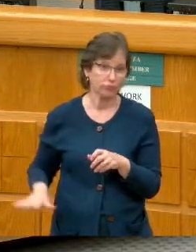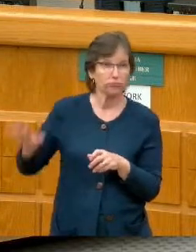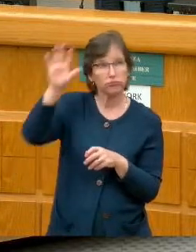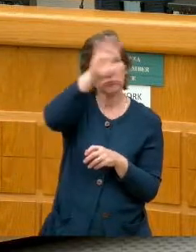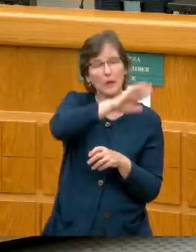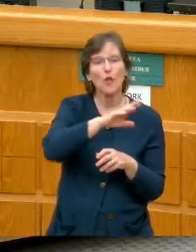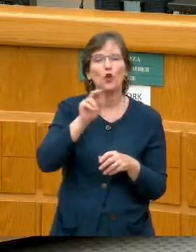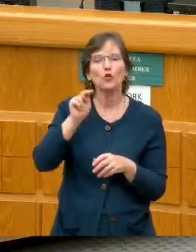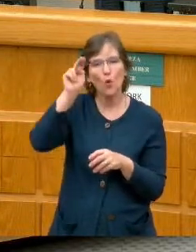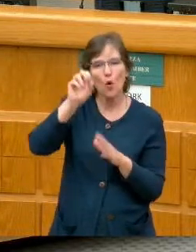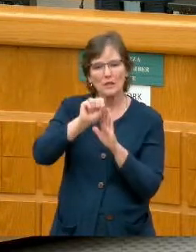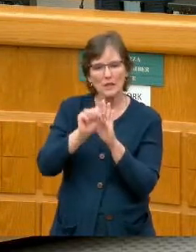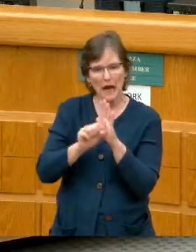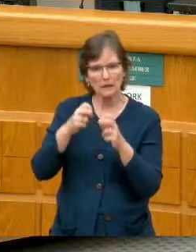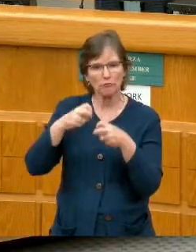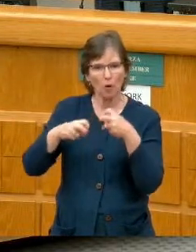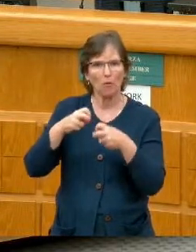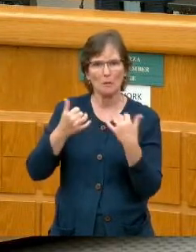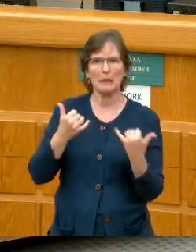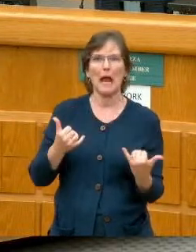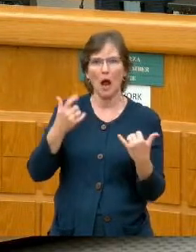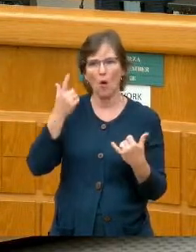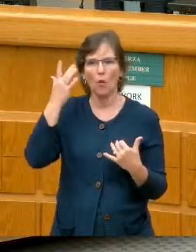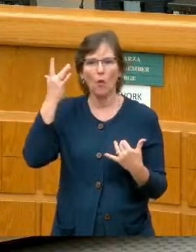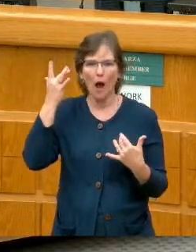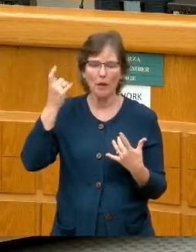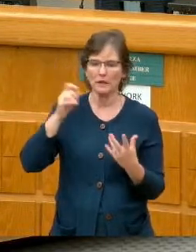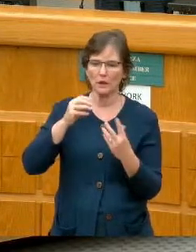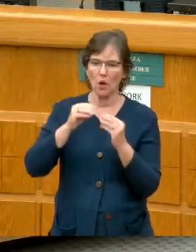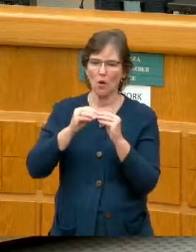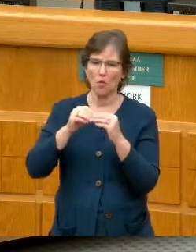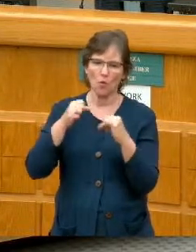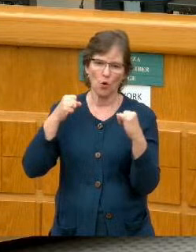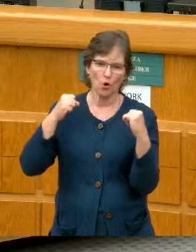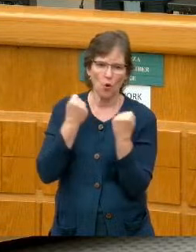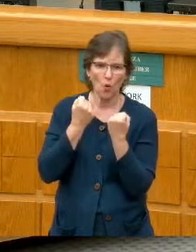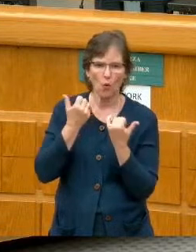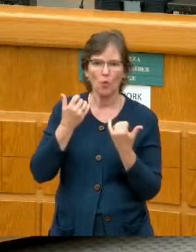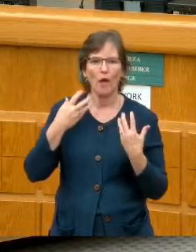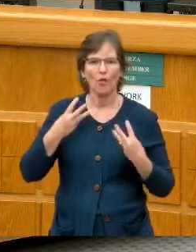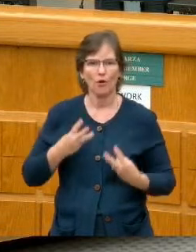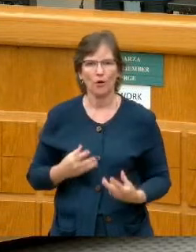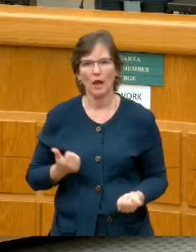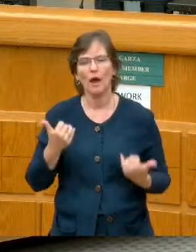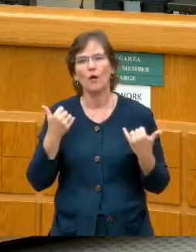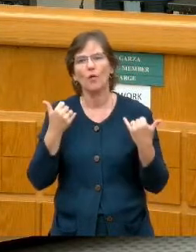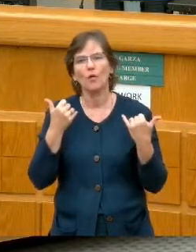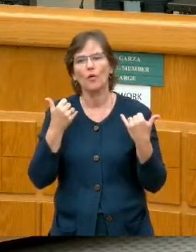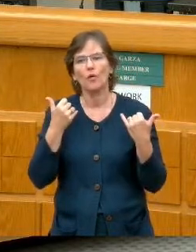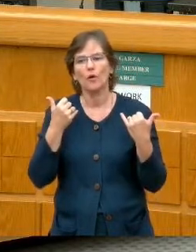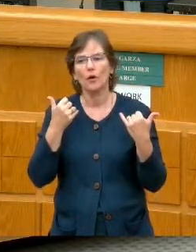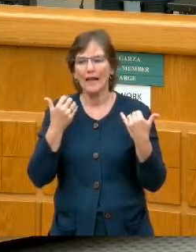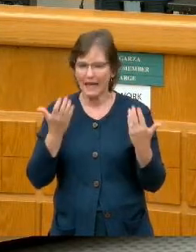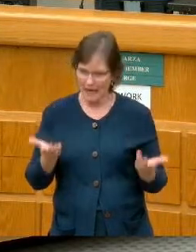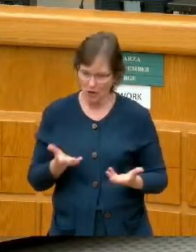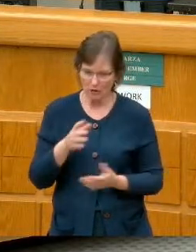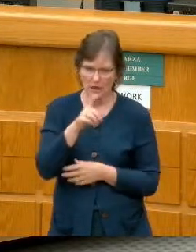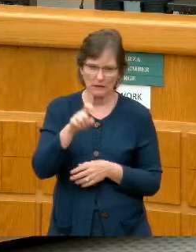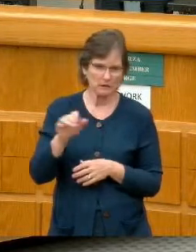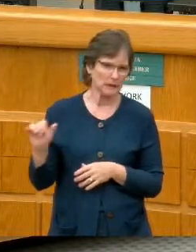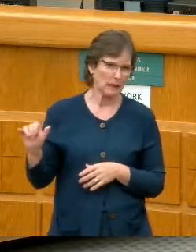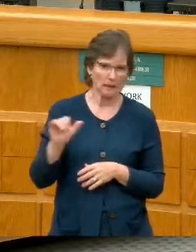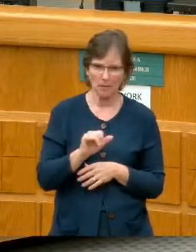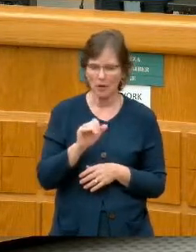South Texas, we're kind of leveled off along with Longview and Austin and a few other public health regions. And right now, we're pretty